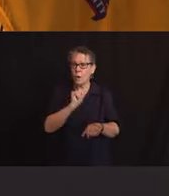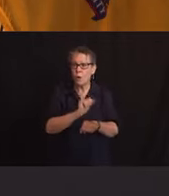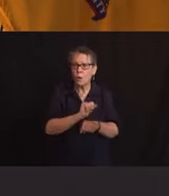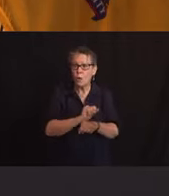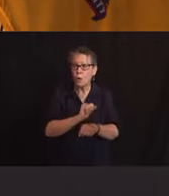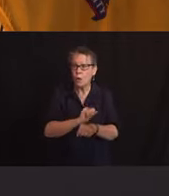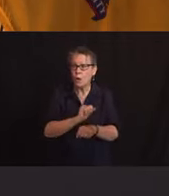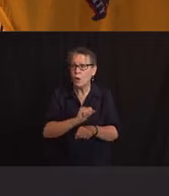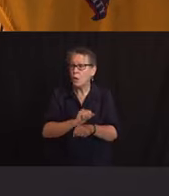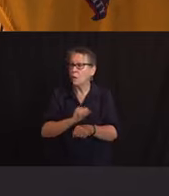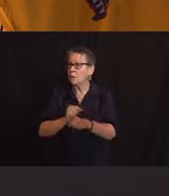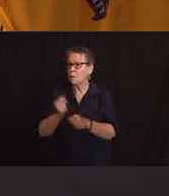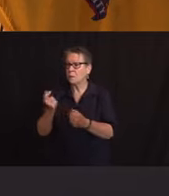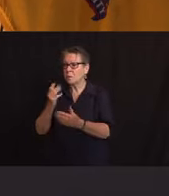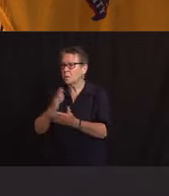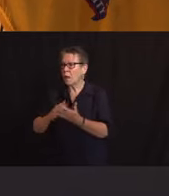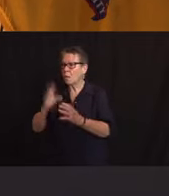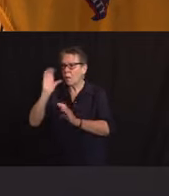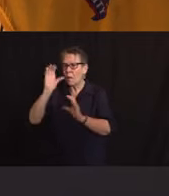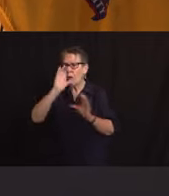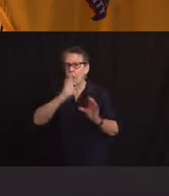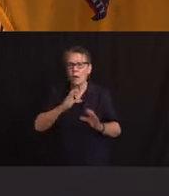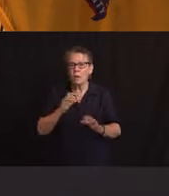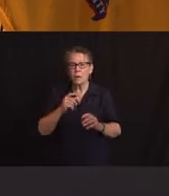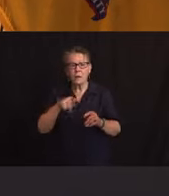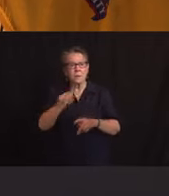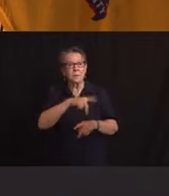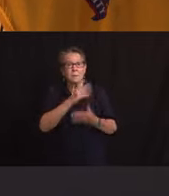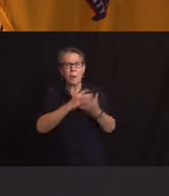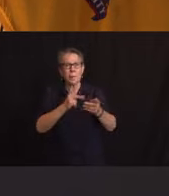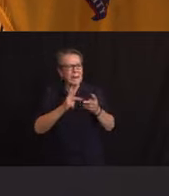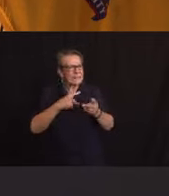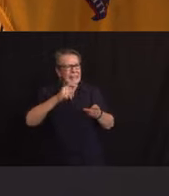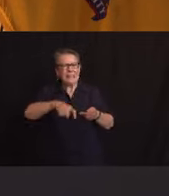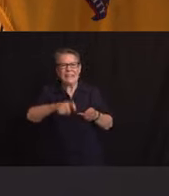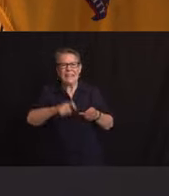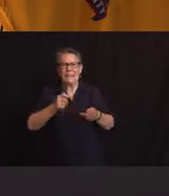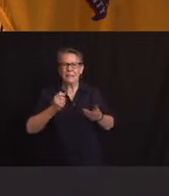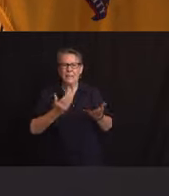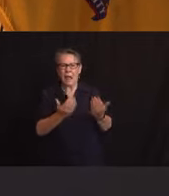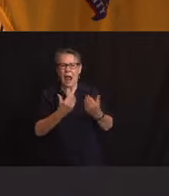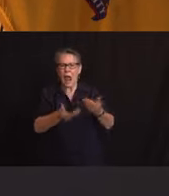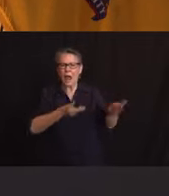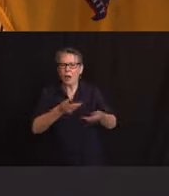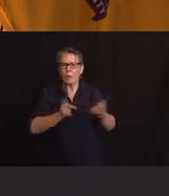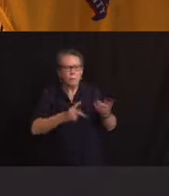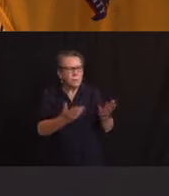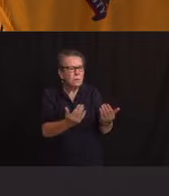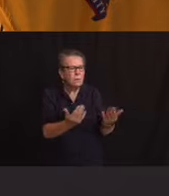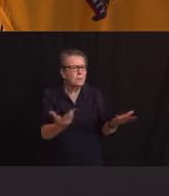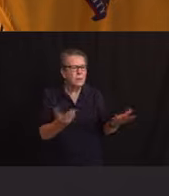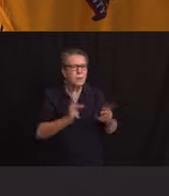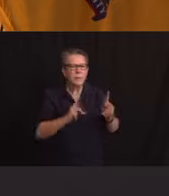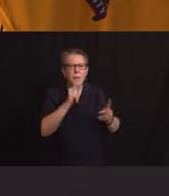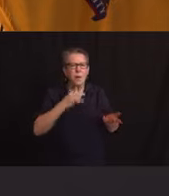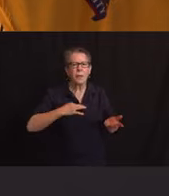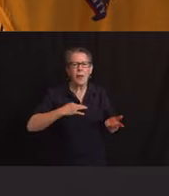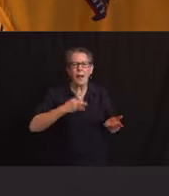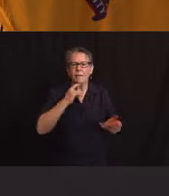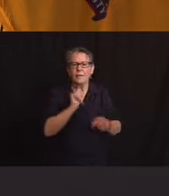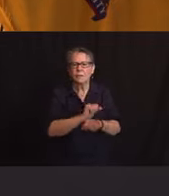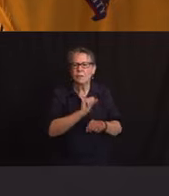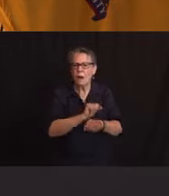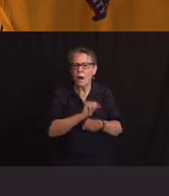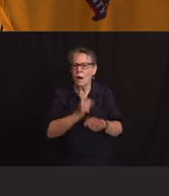you plan to discontinue the $300 unemployment, or what are you considering to help